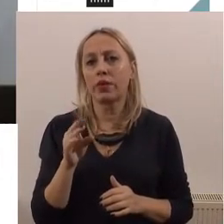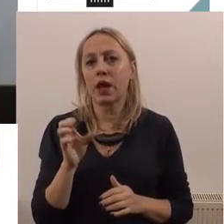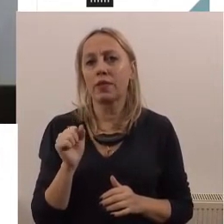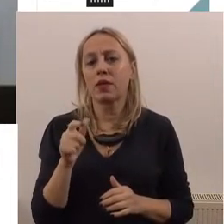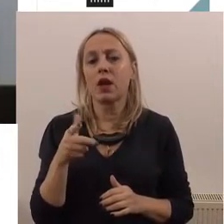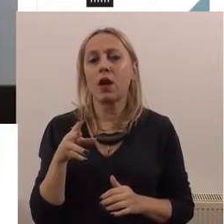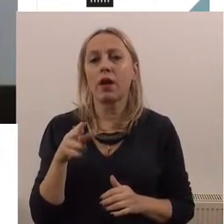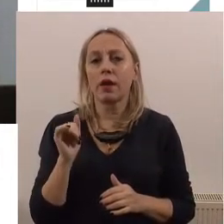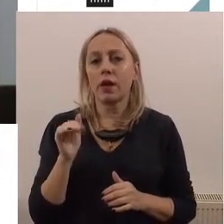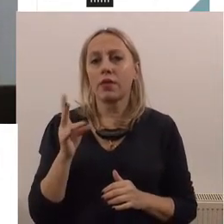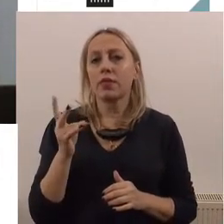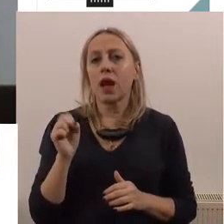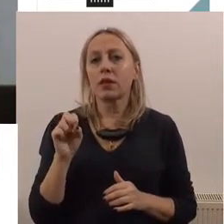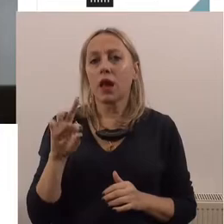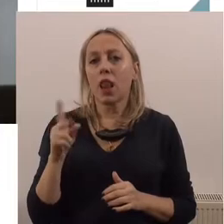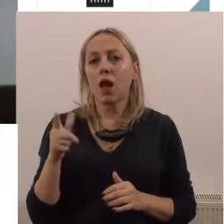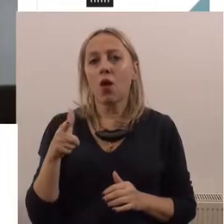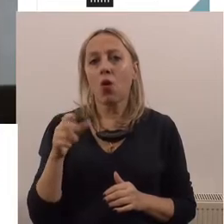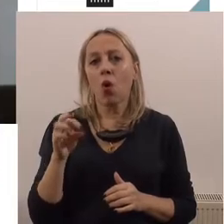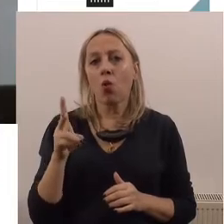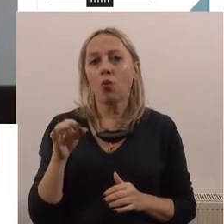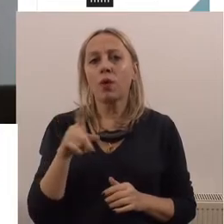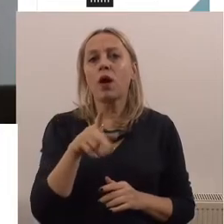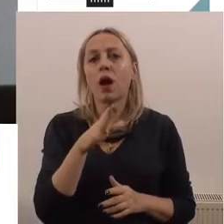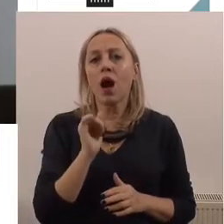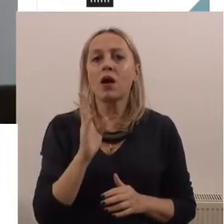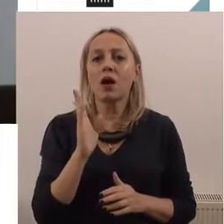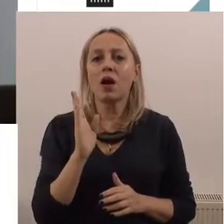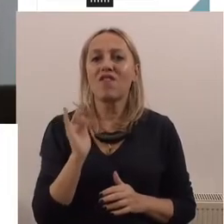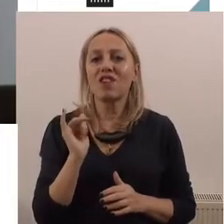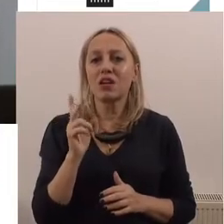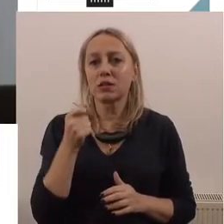chat. So now we are having a joint presentation by